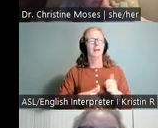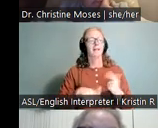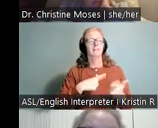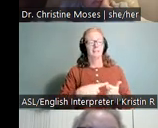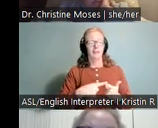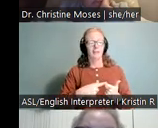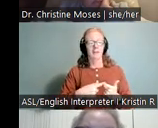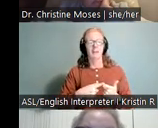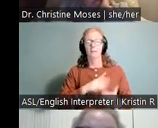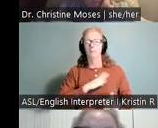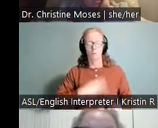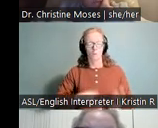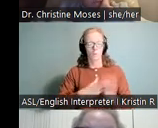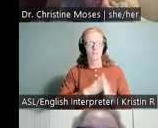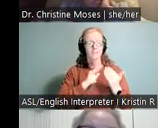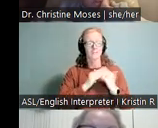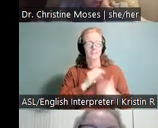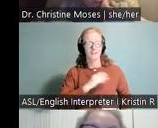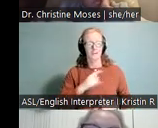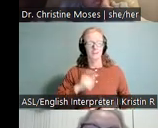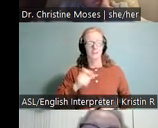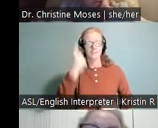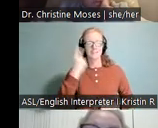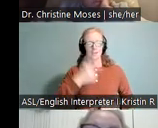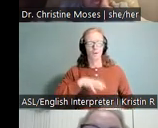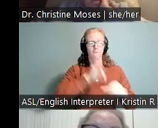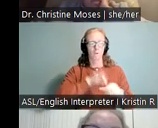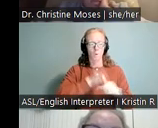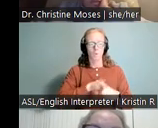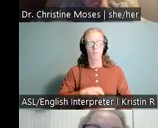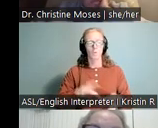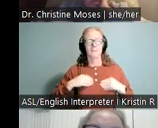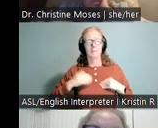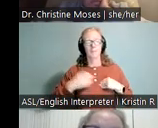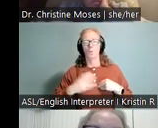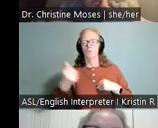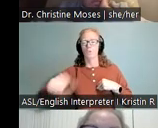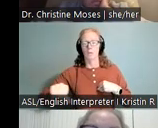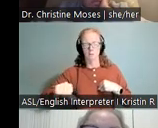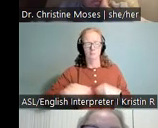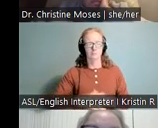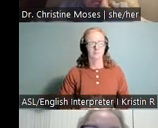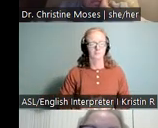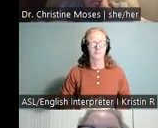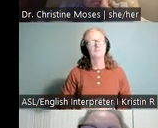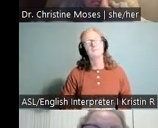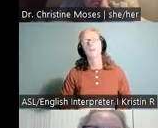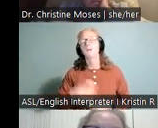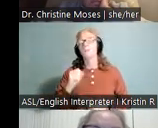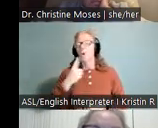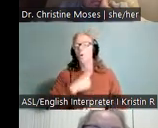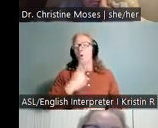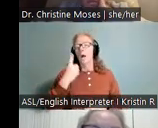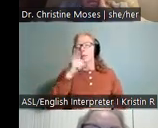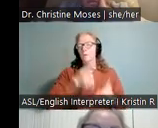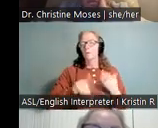decision will be binding on the Portland Police Bureau. So, I did the research on Oakland,